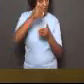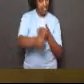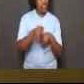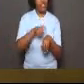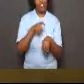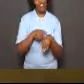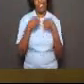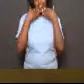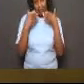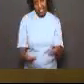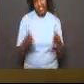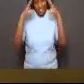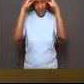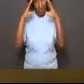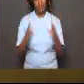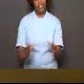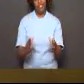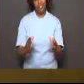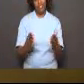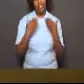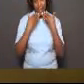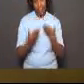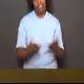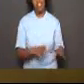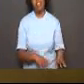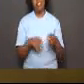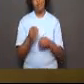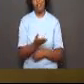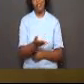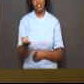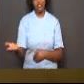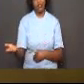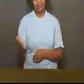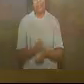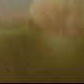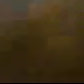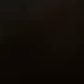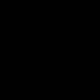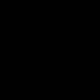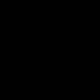Until next time, thank you, teacher. Thank you, students.